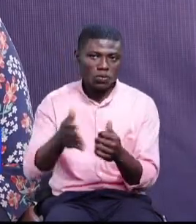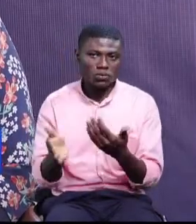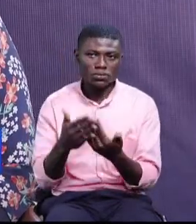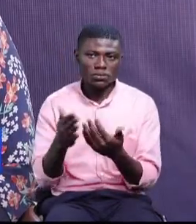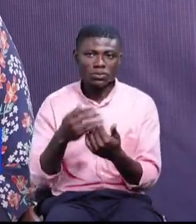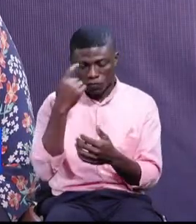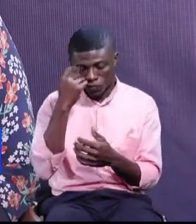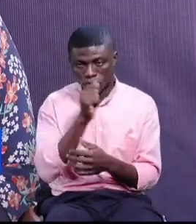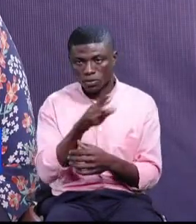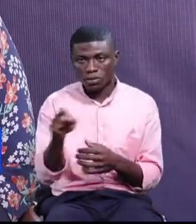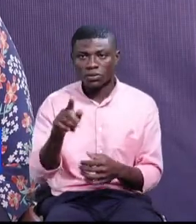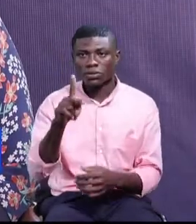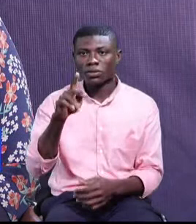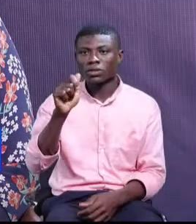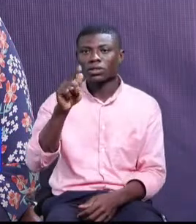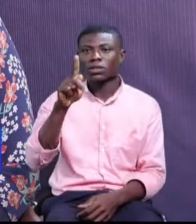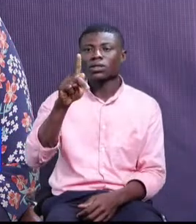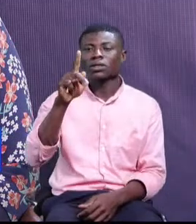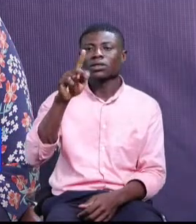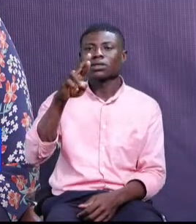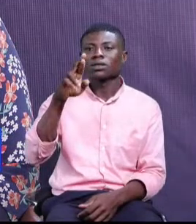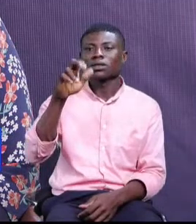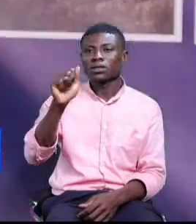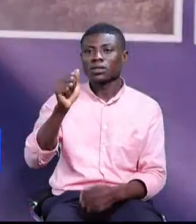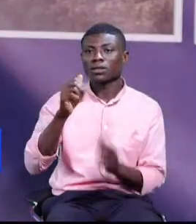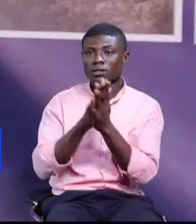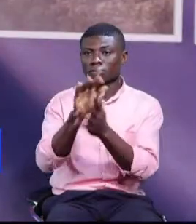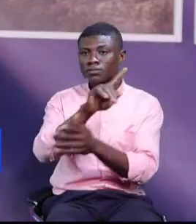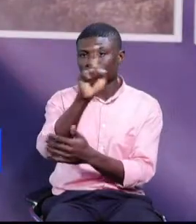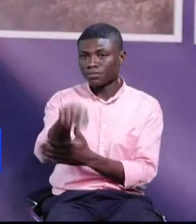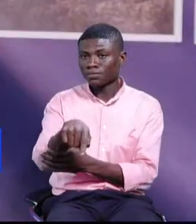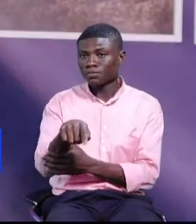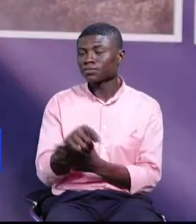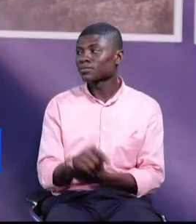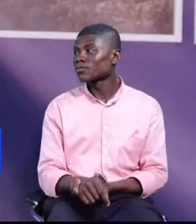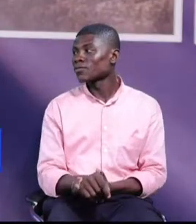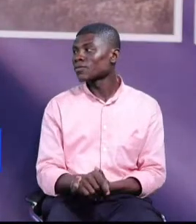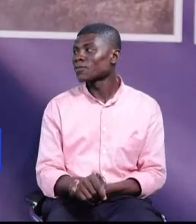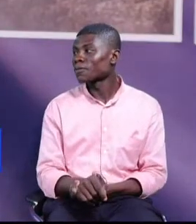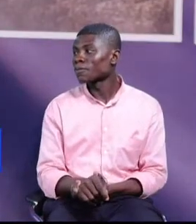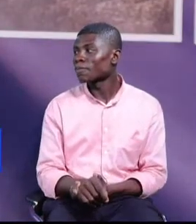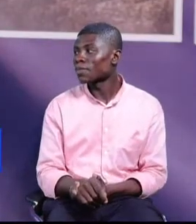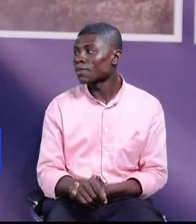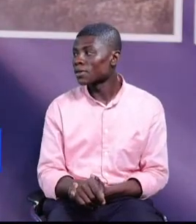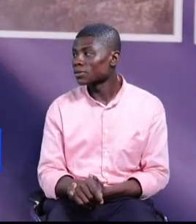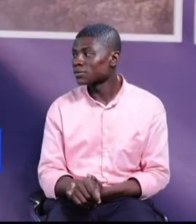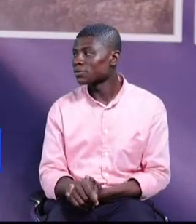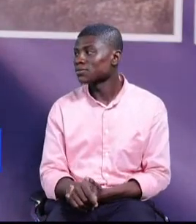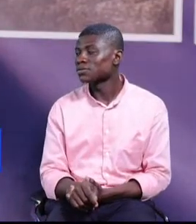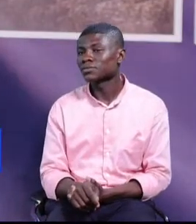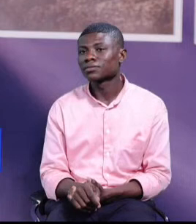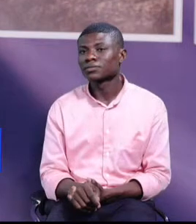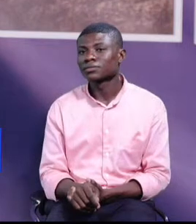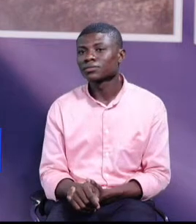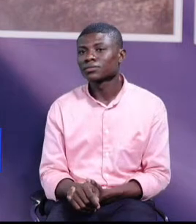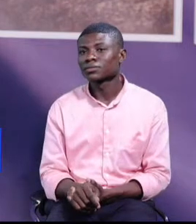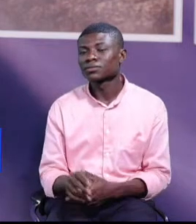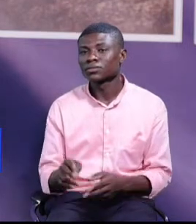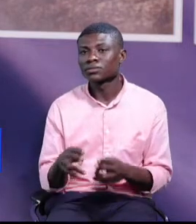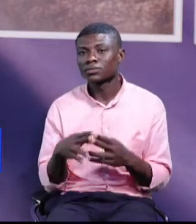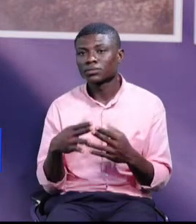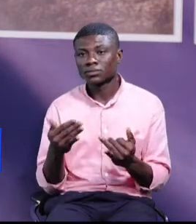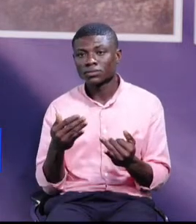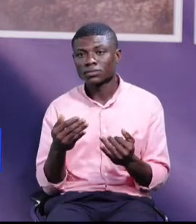them. So Kakra is asking this question. I think I wrote it down here. She said, hey, is it worth